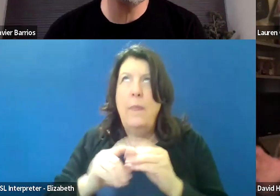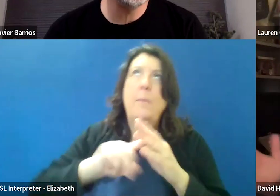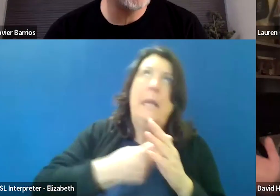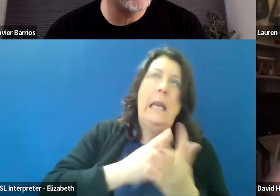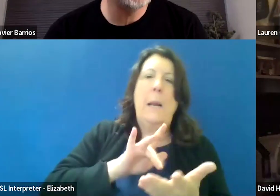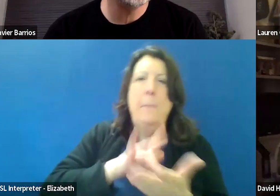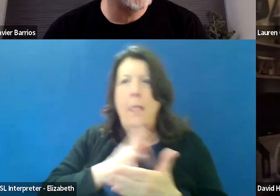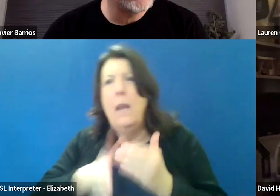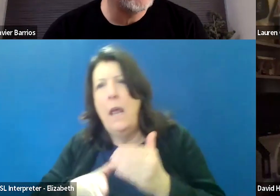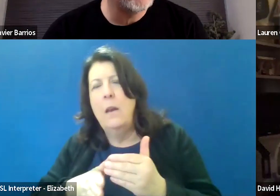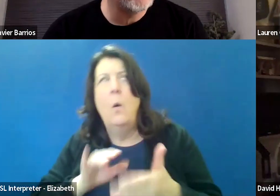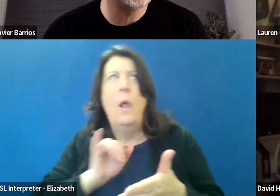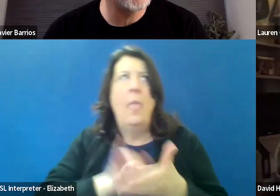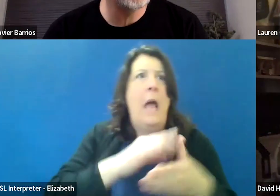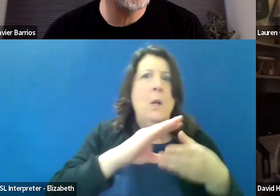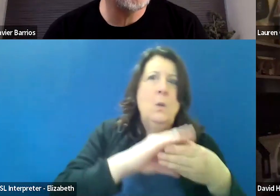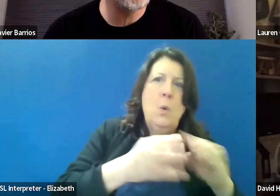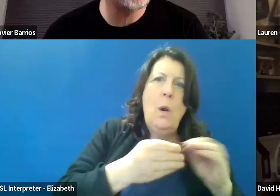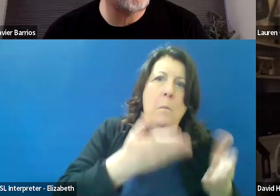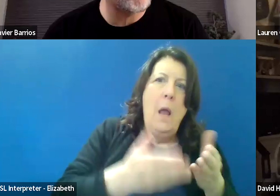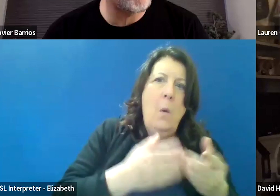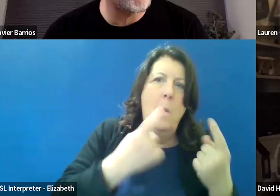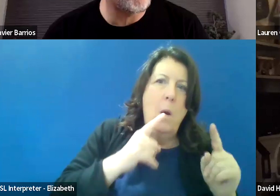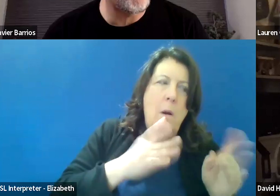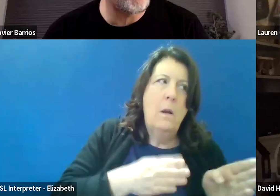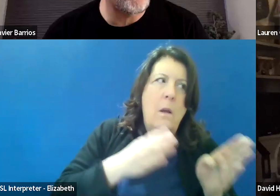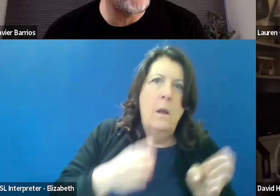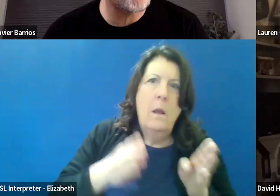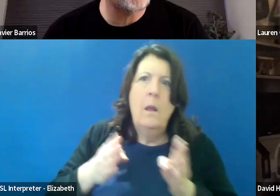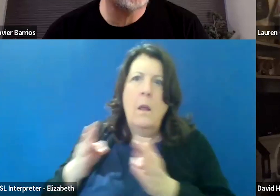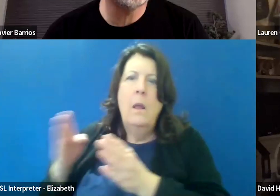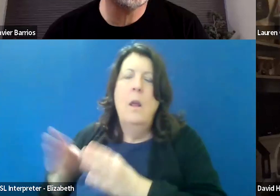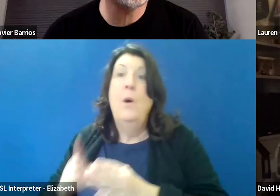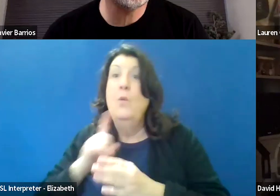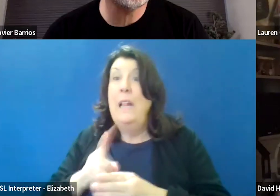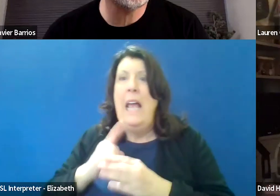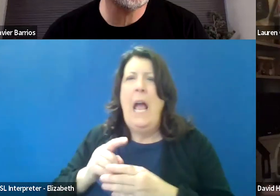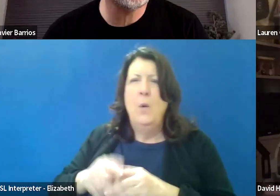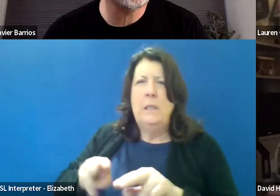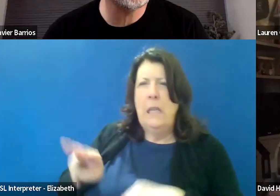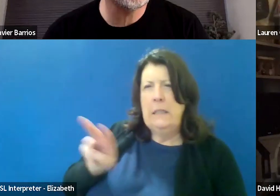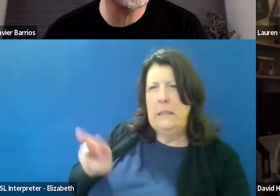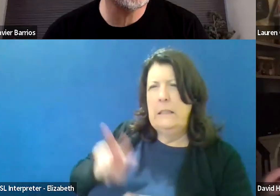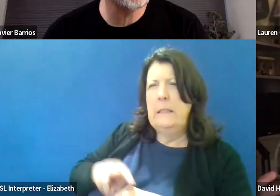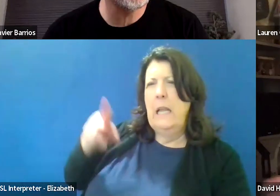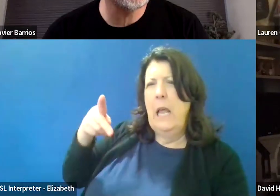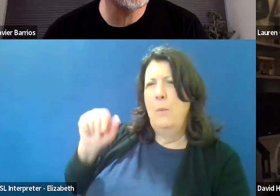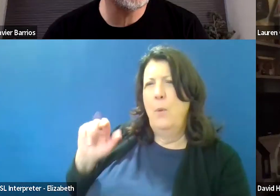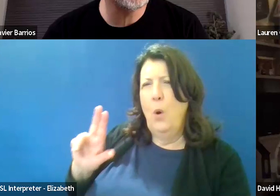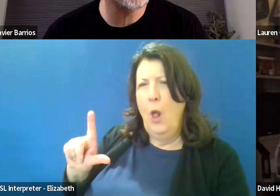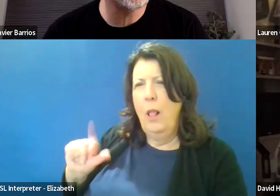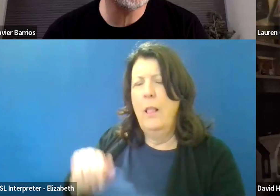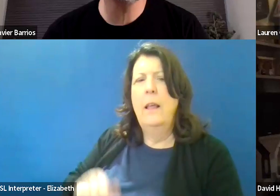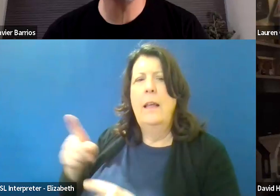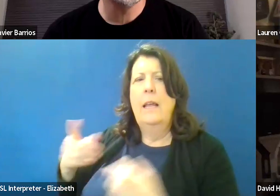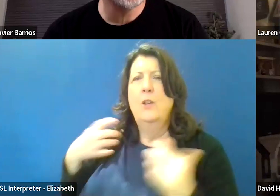of something that might work. And initially it was very much leaning into Paul and Paul's recovery of a lost love, because he was so devastated